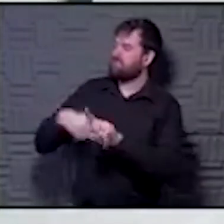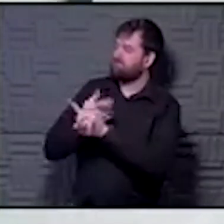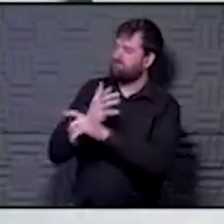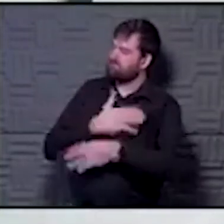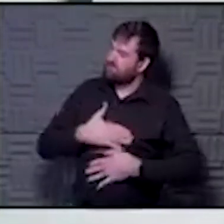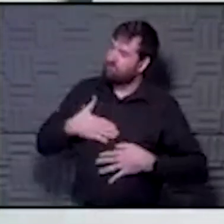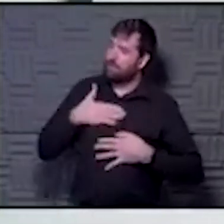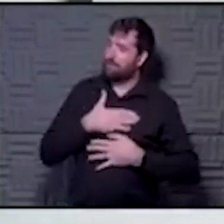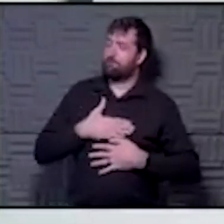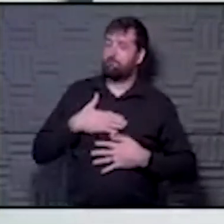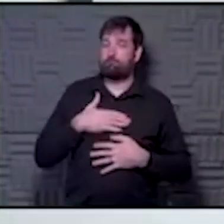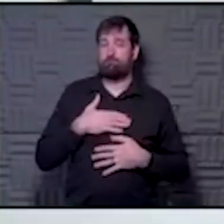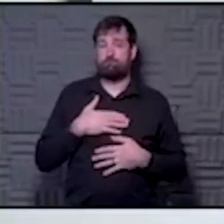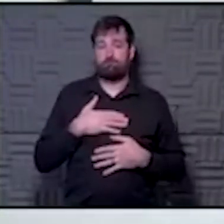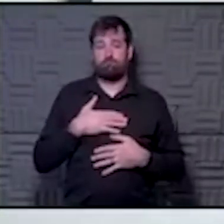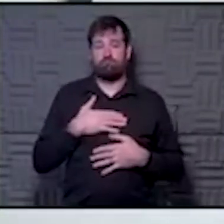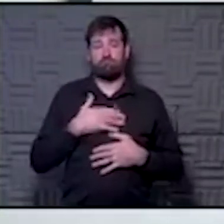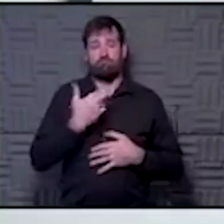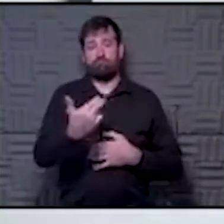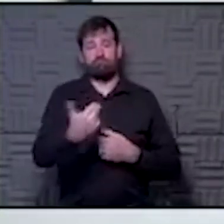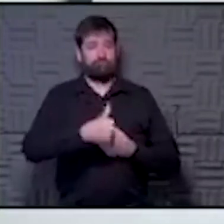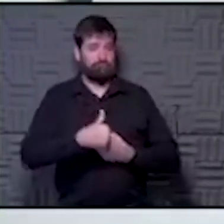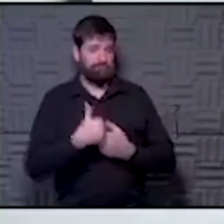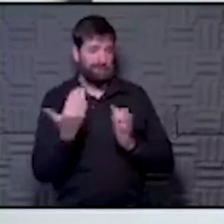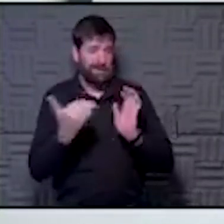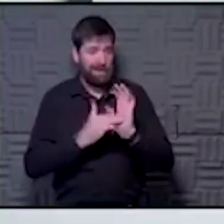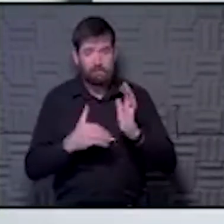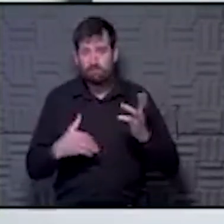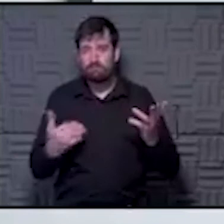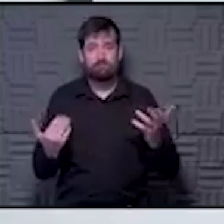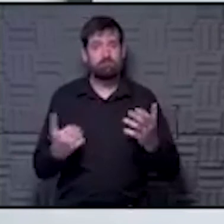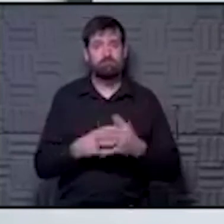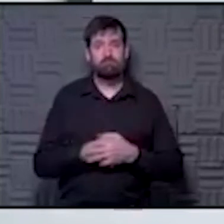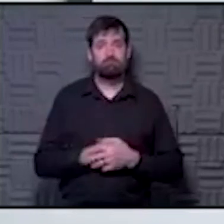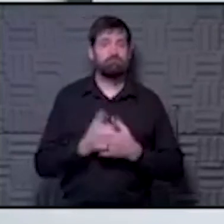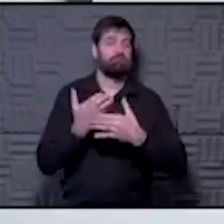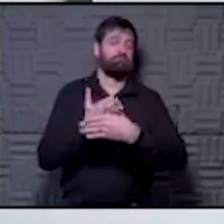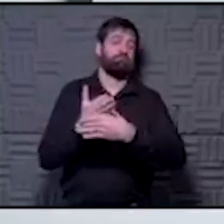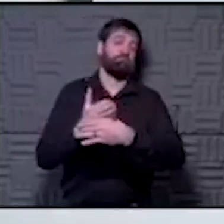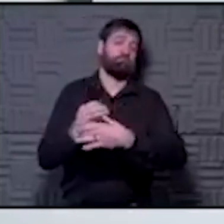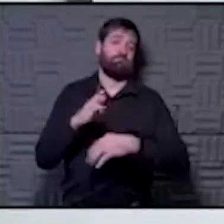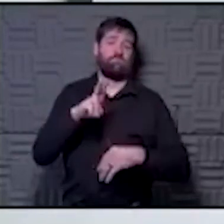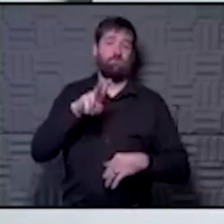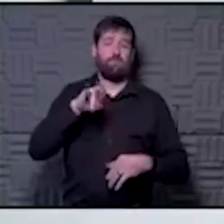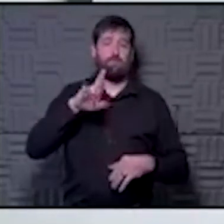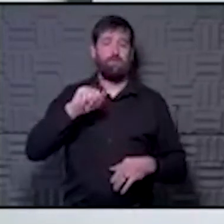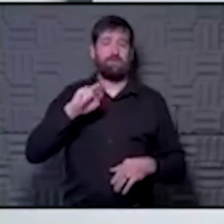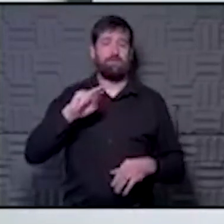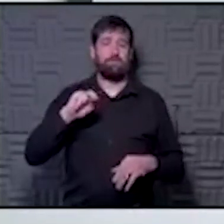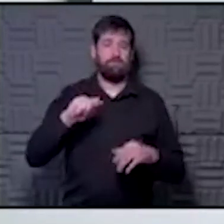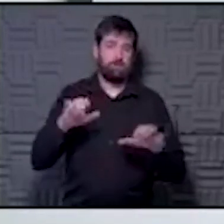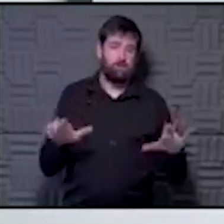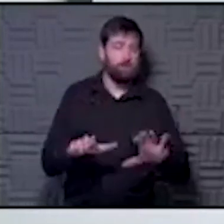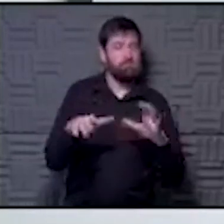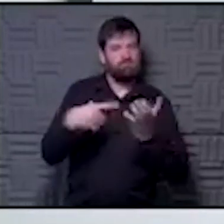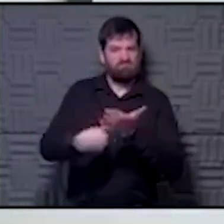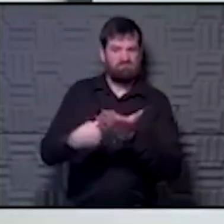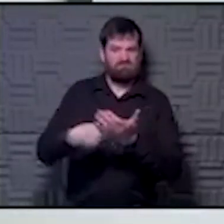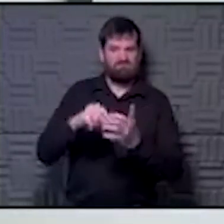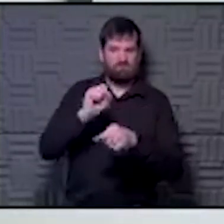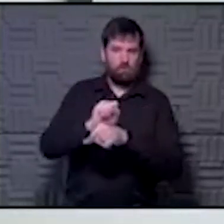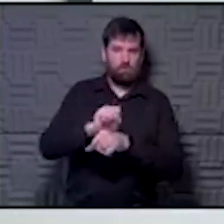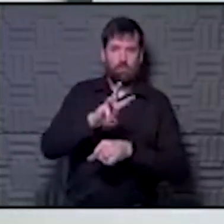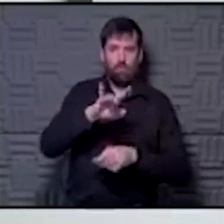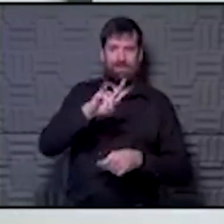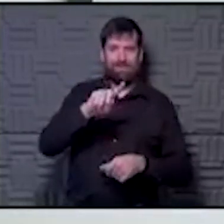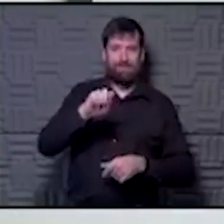you having me again and letting us share what Vibrant Health's doing and talk about this work in Wyandotte County. We got a lot of work